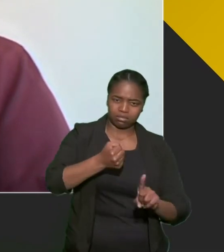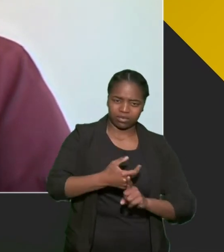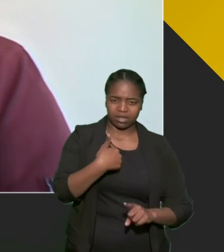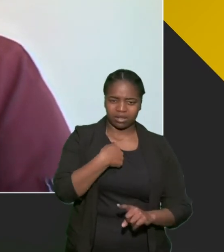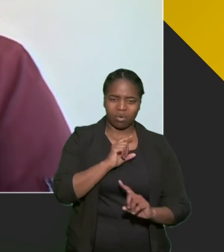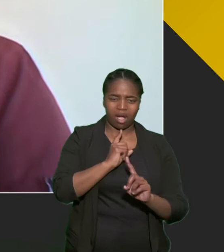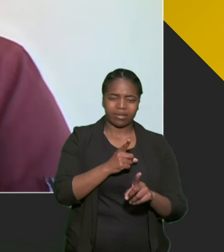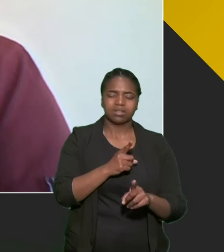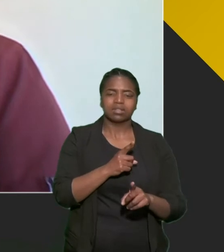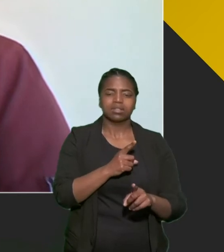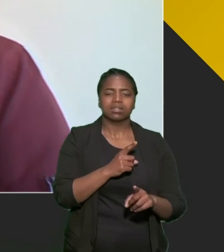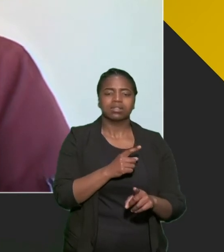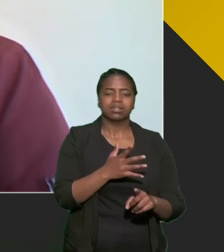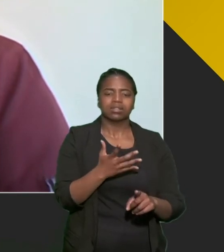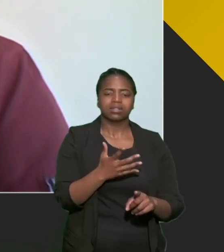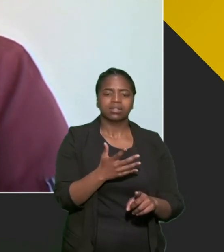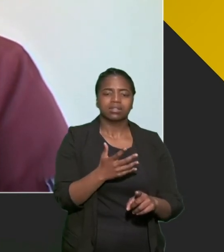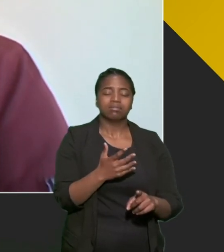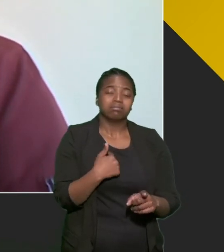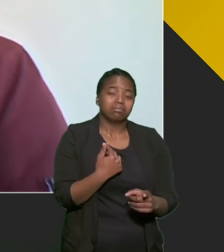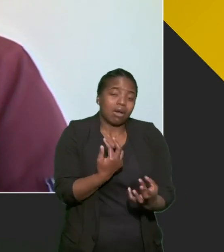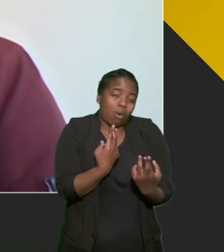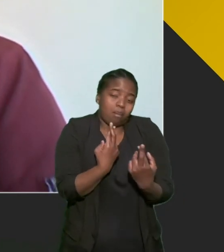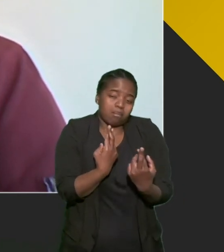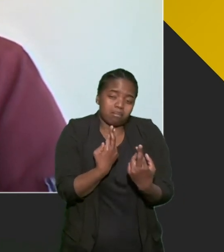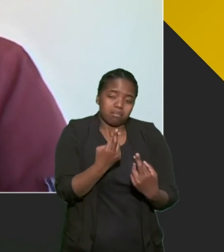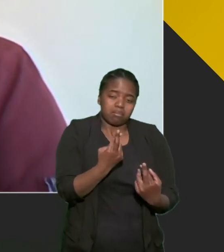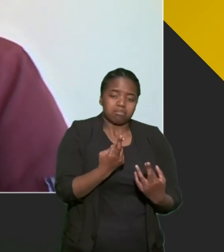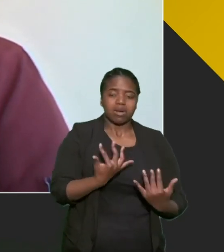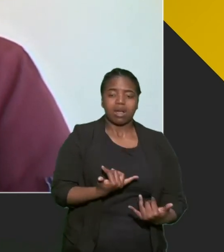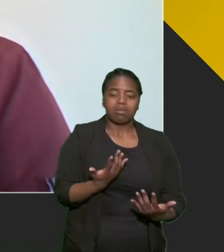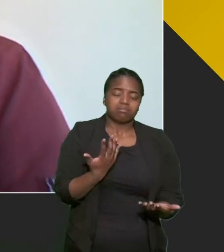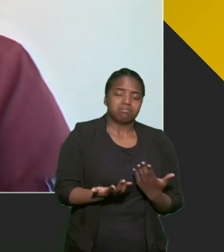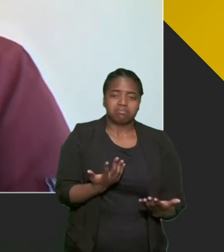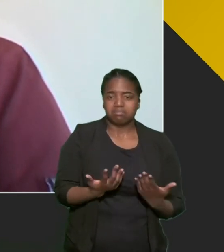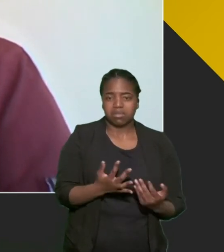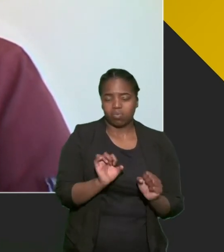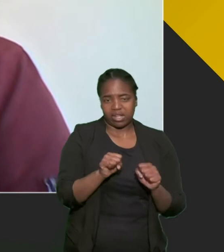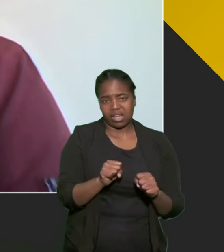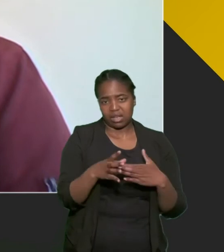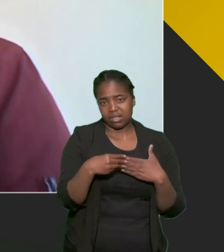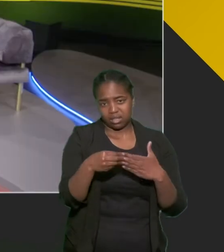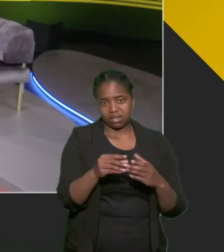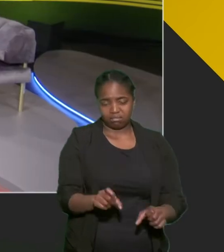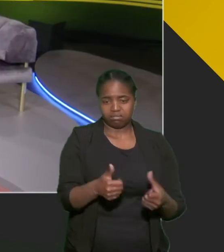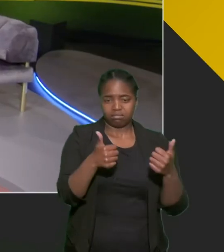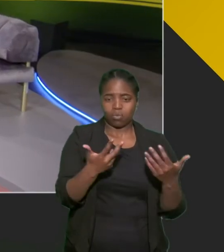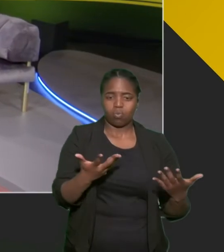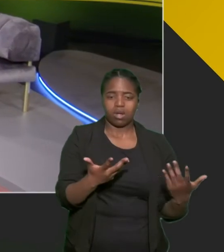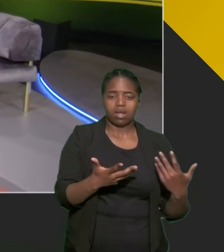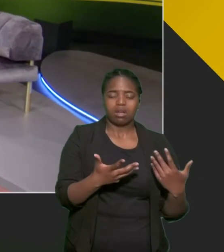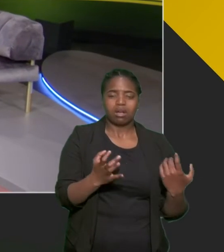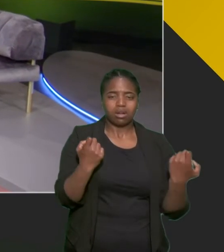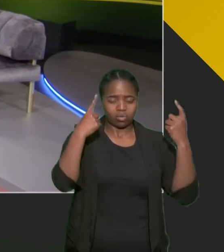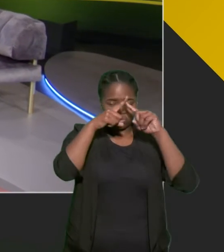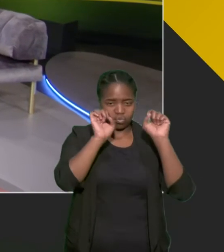say, there is a hope that now we have the best minds in the leadership of the Lesotho who can actually